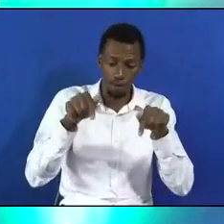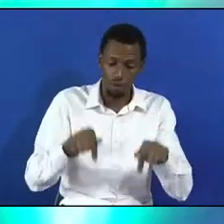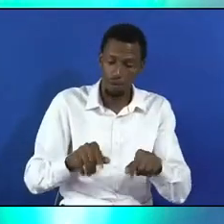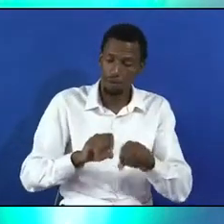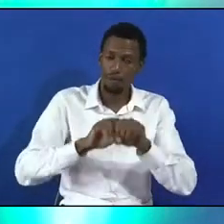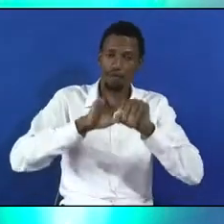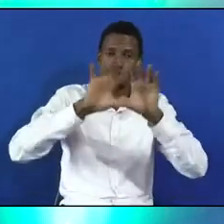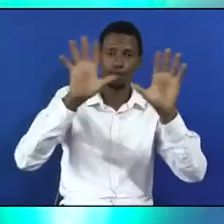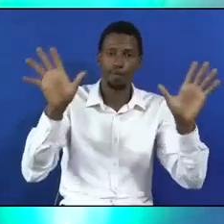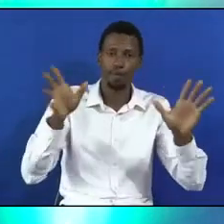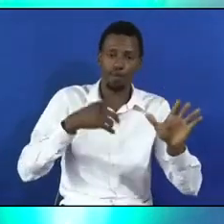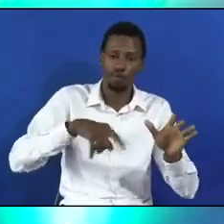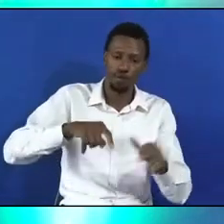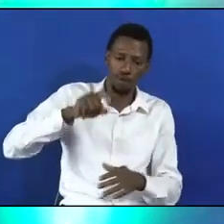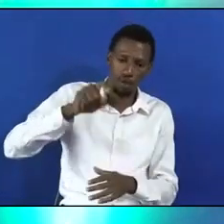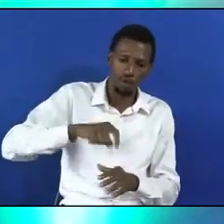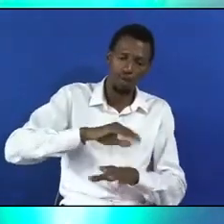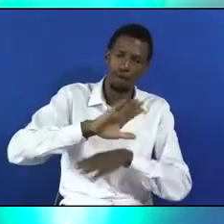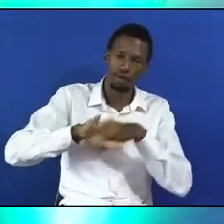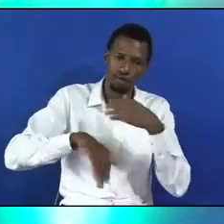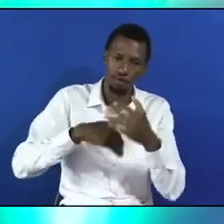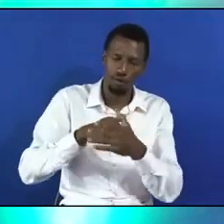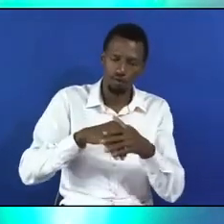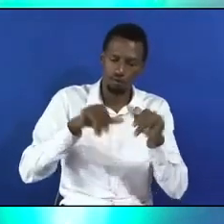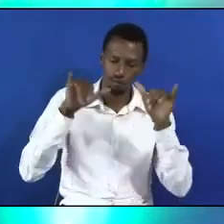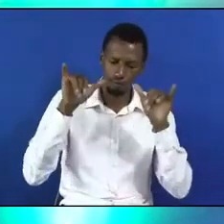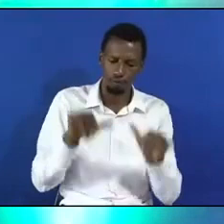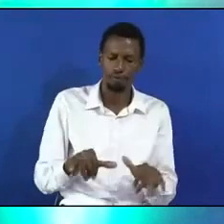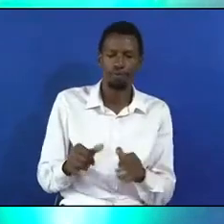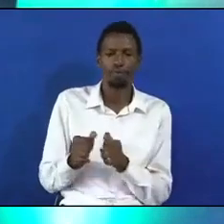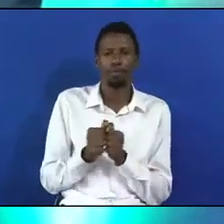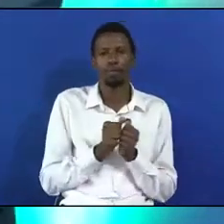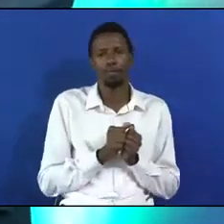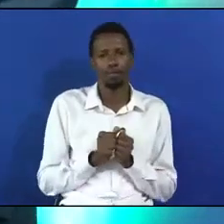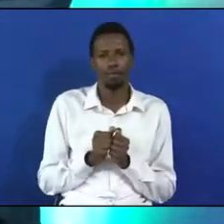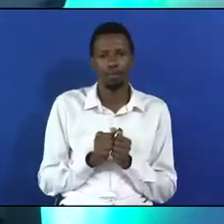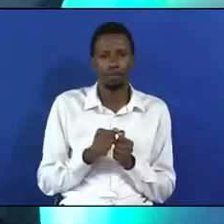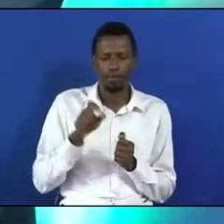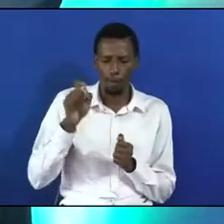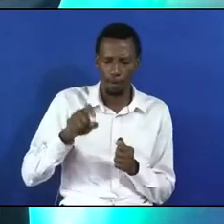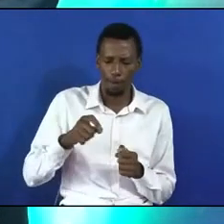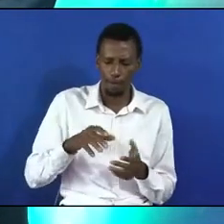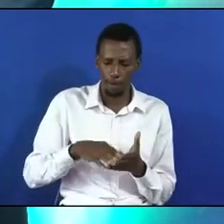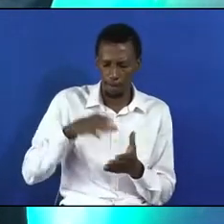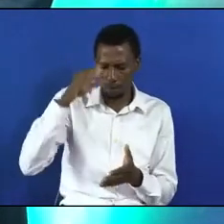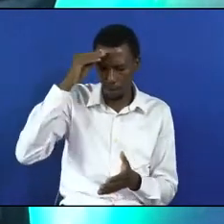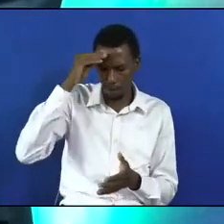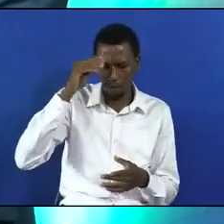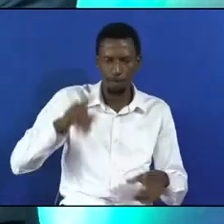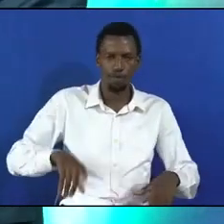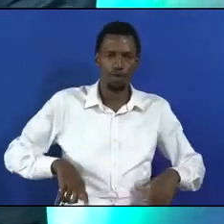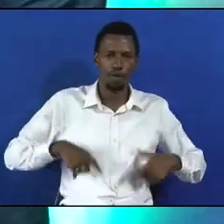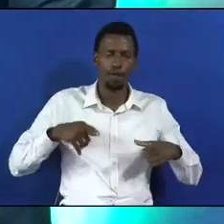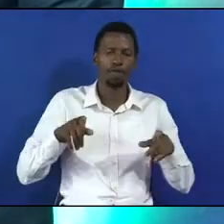must all remain together. We must learn to live as brothers and